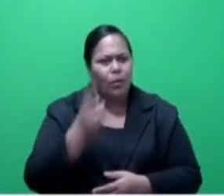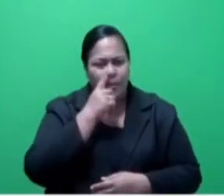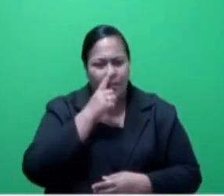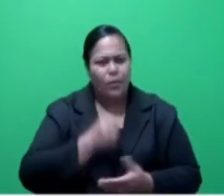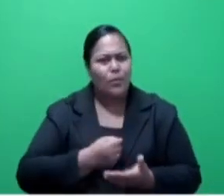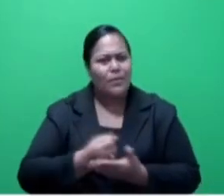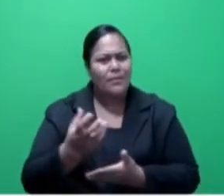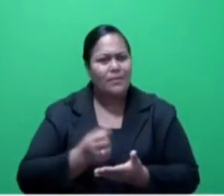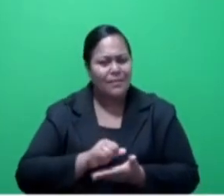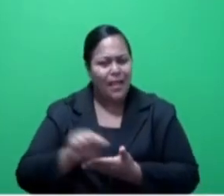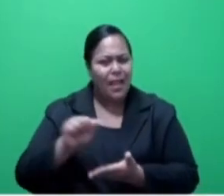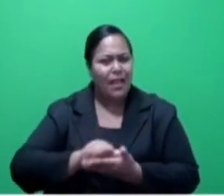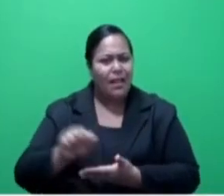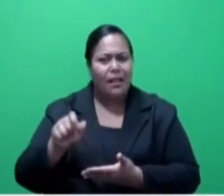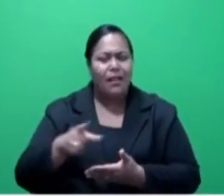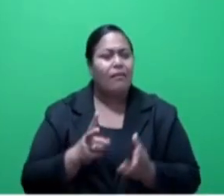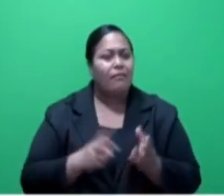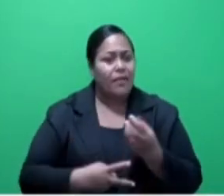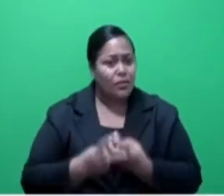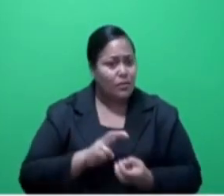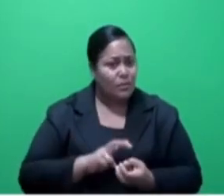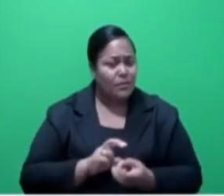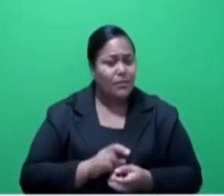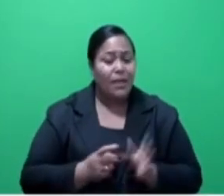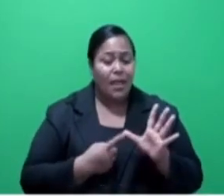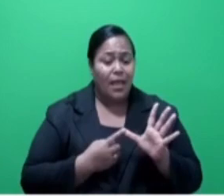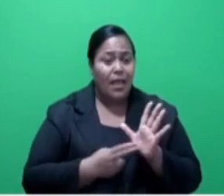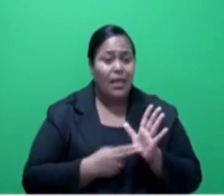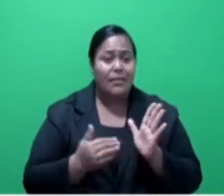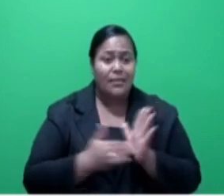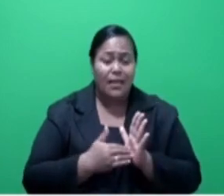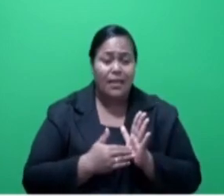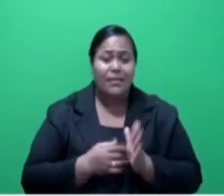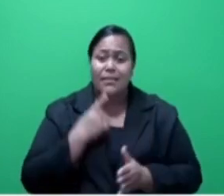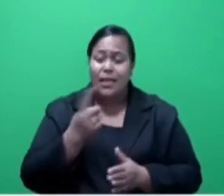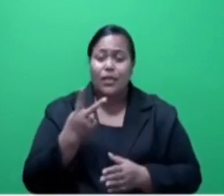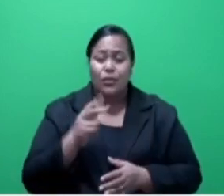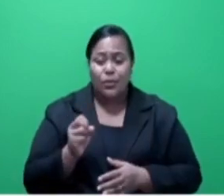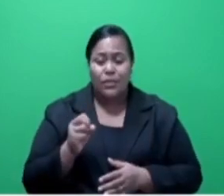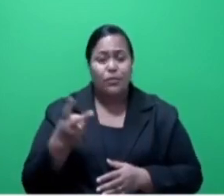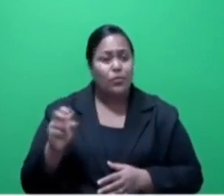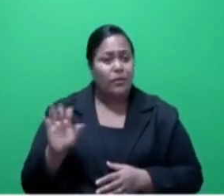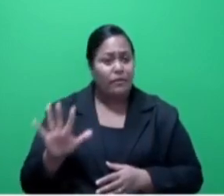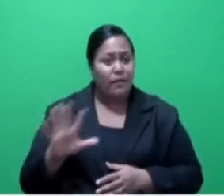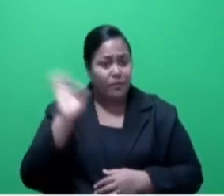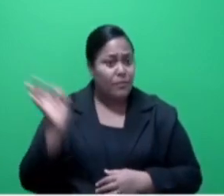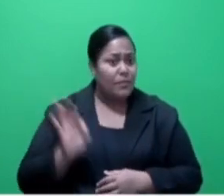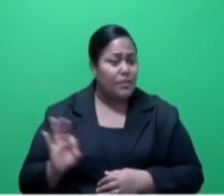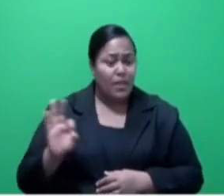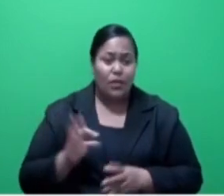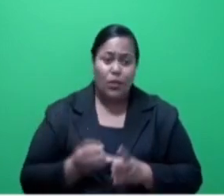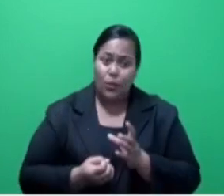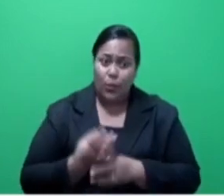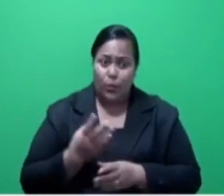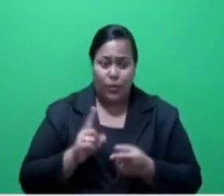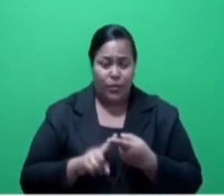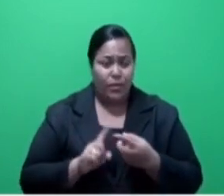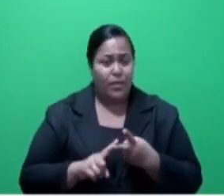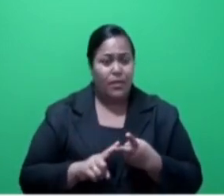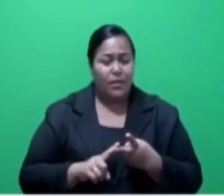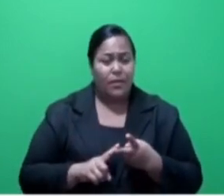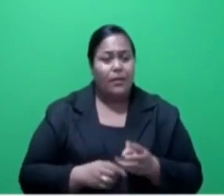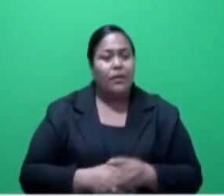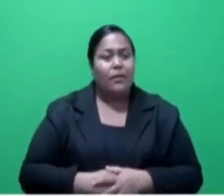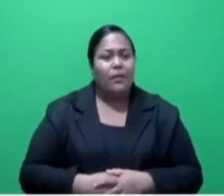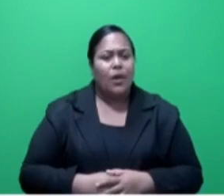growth is about. And they're questioning it. ANZ is saying 20 to 25% growth. Westpac is saying 11% growth. FDB